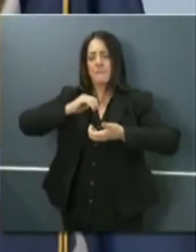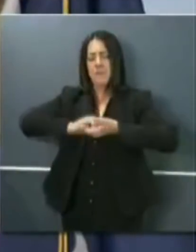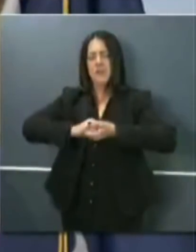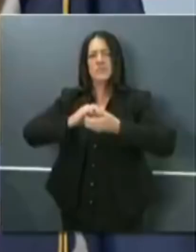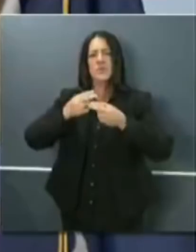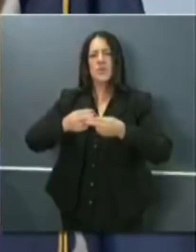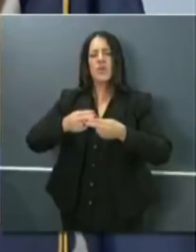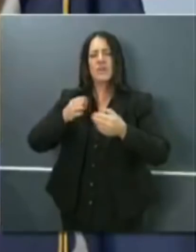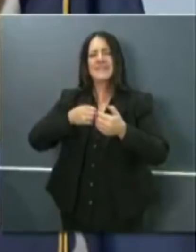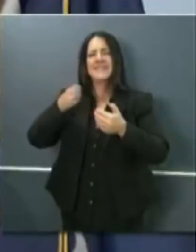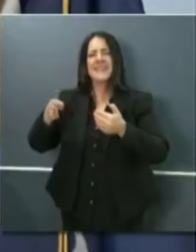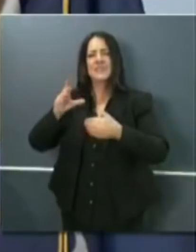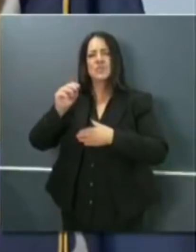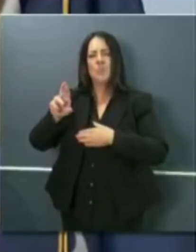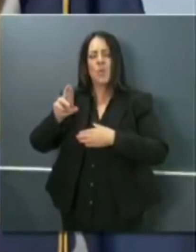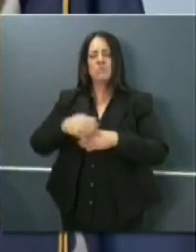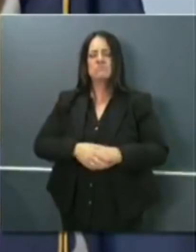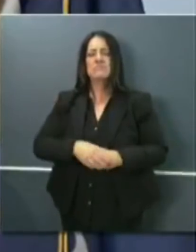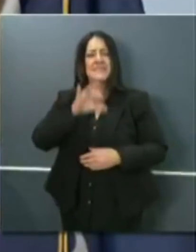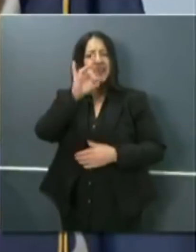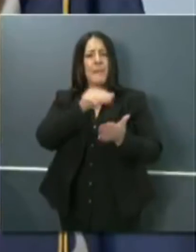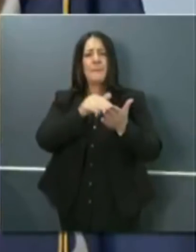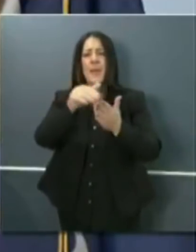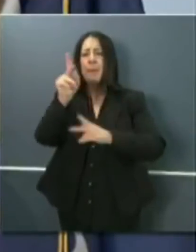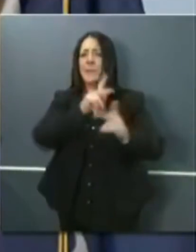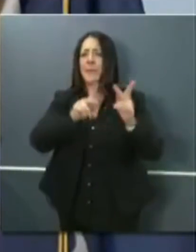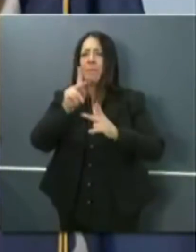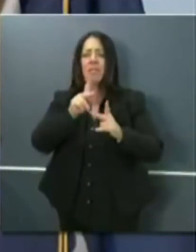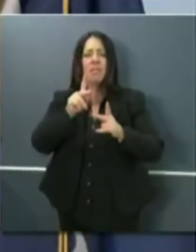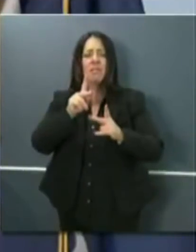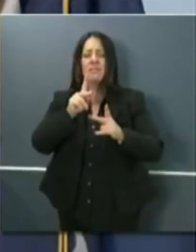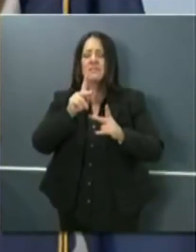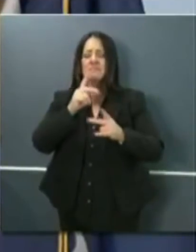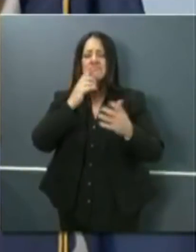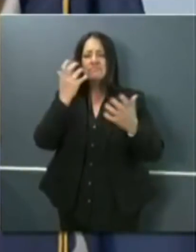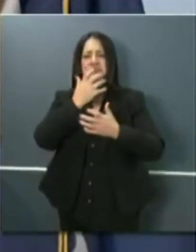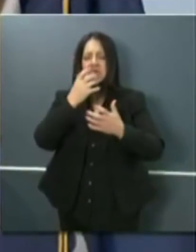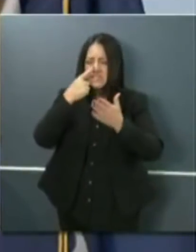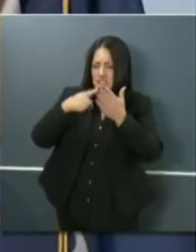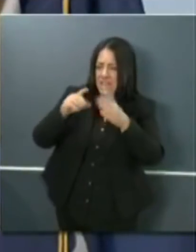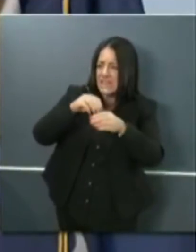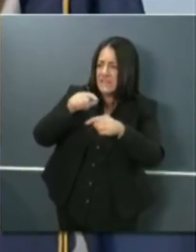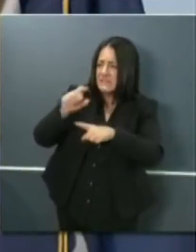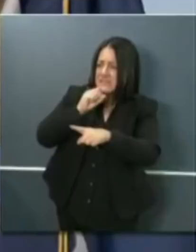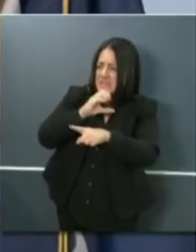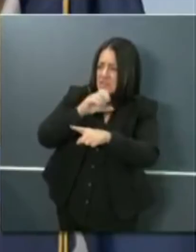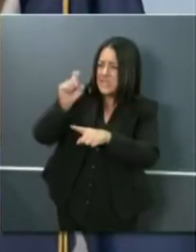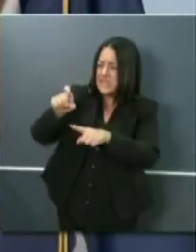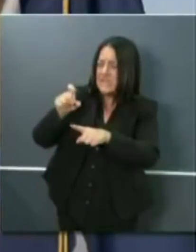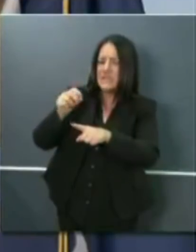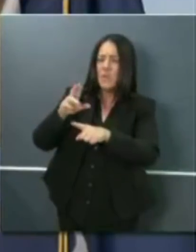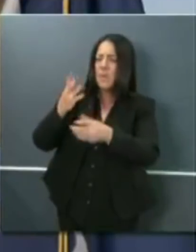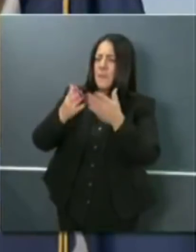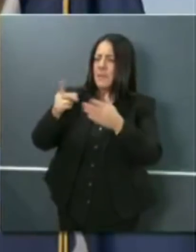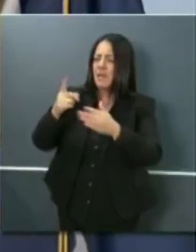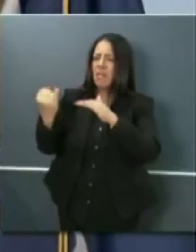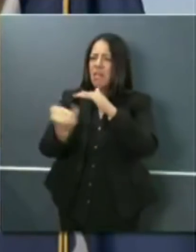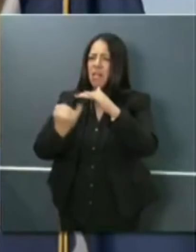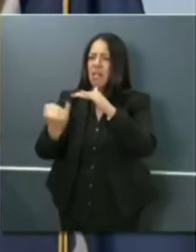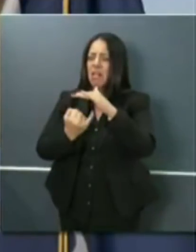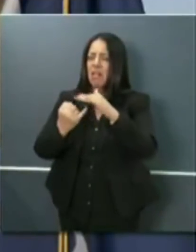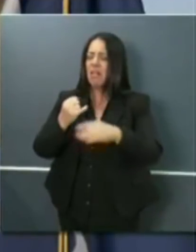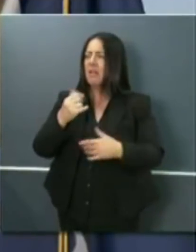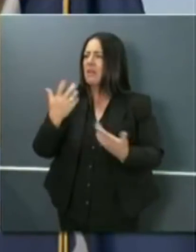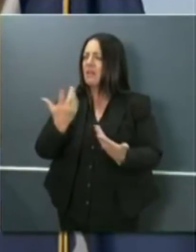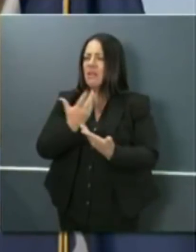8 million people they were able to connect with, to check in on our seniors, to check in on people that are struggling with social isolation